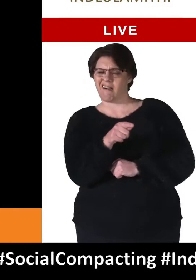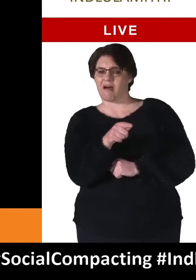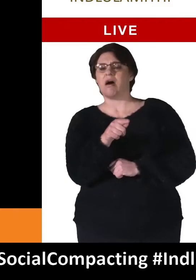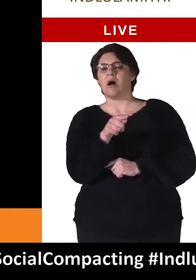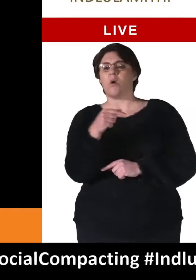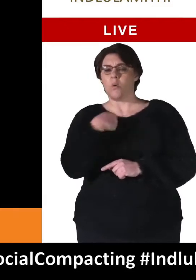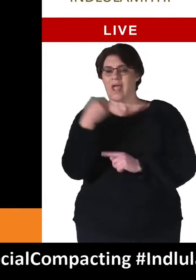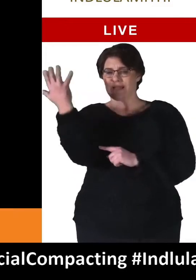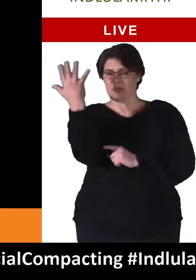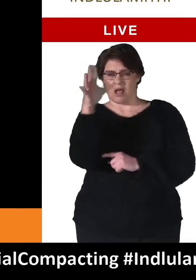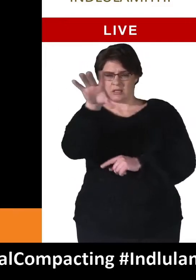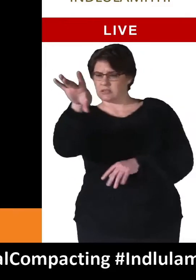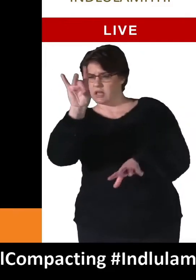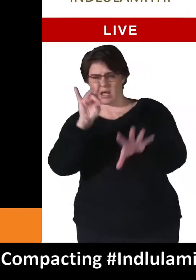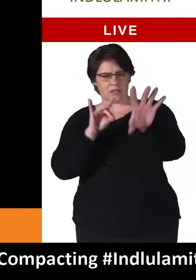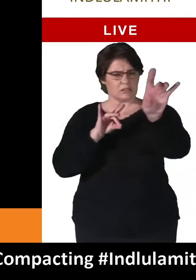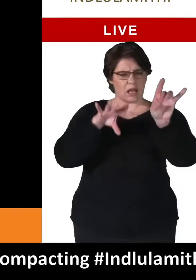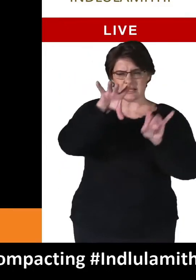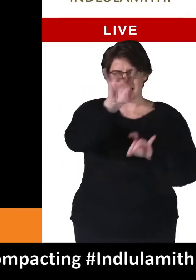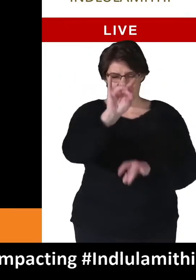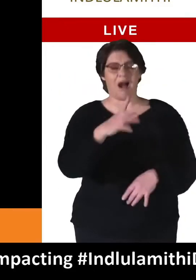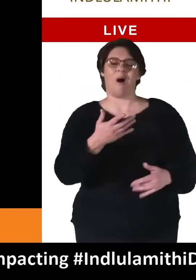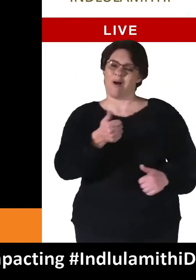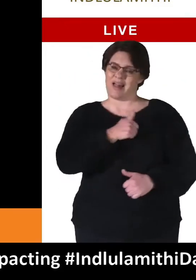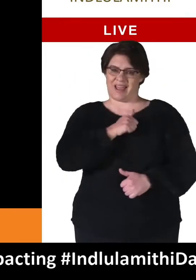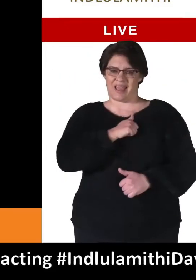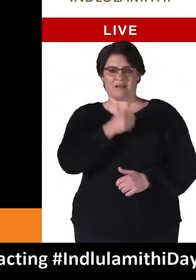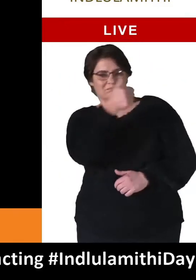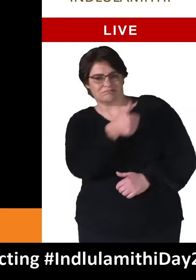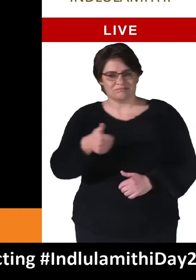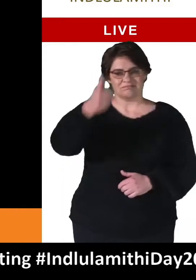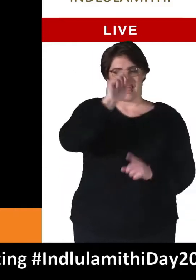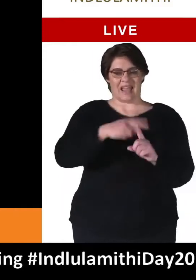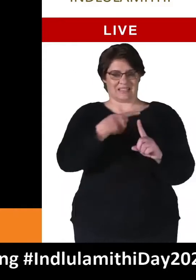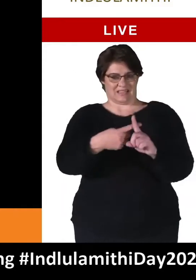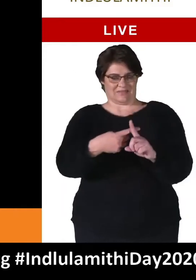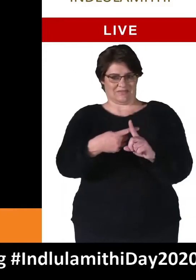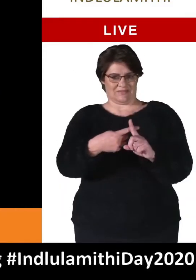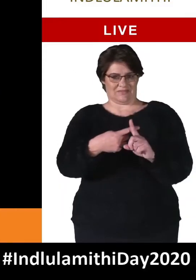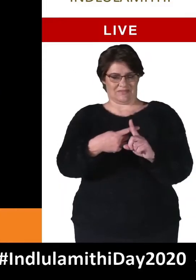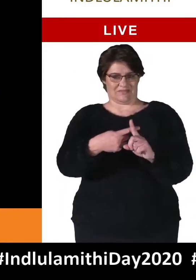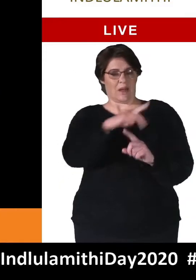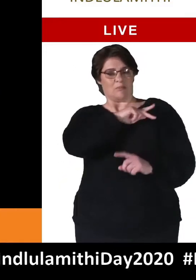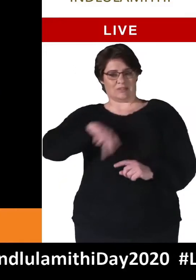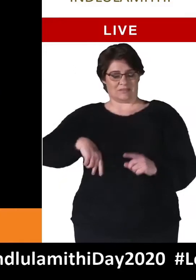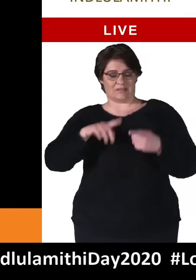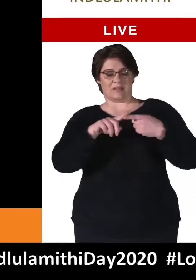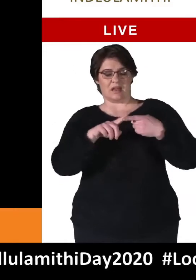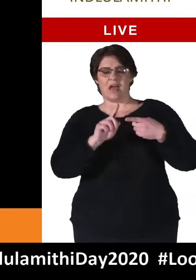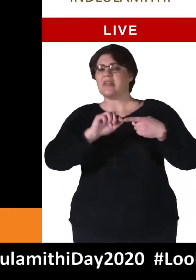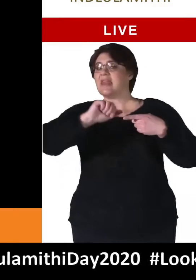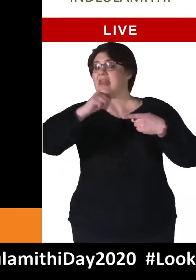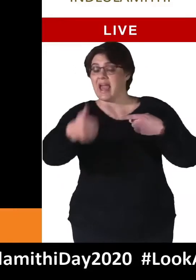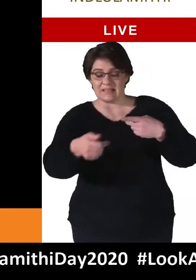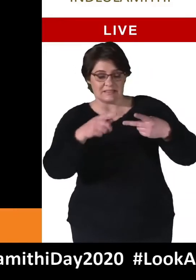of our speakers, managed to get the head of the executive, the president, and the following year we